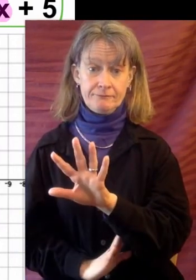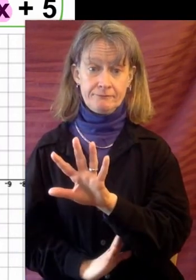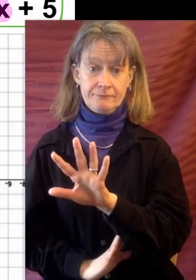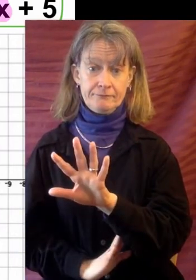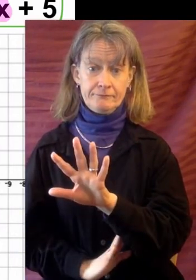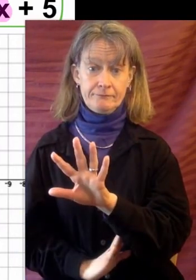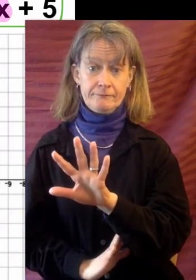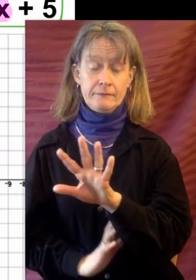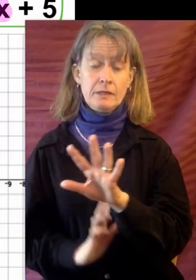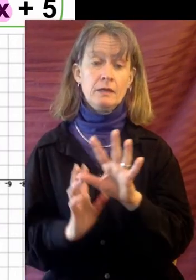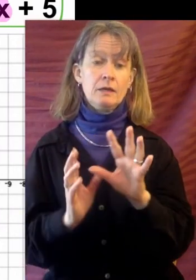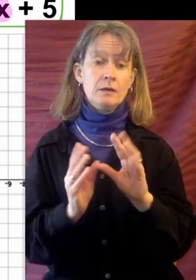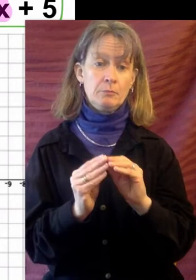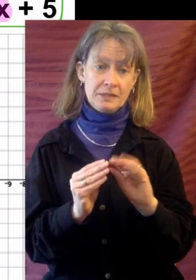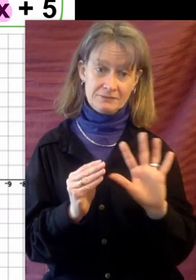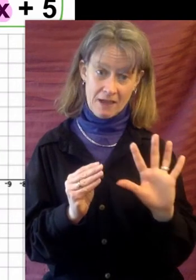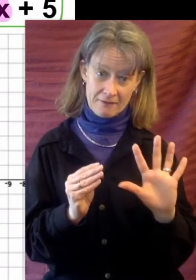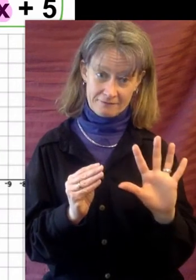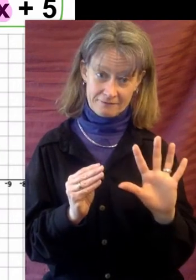plus 5.